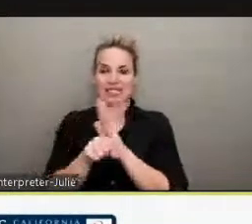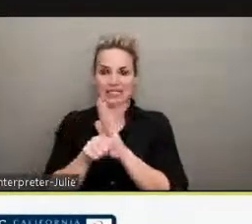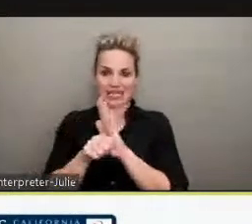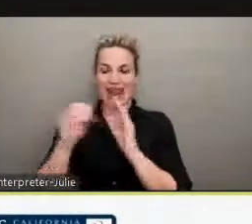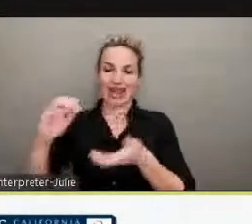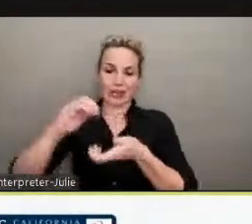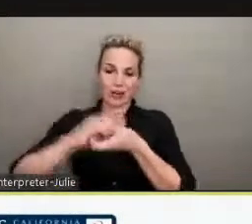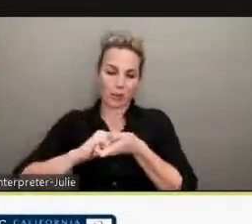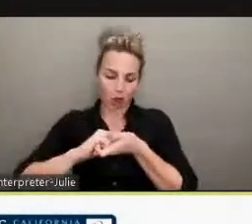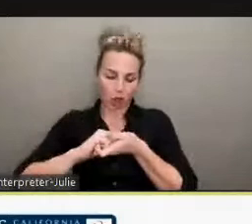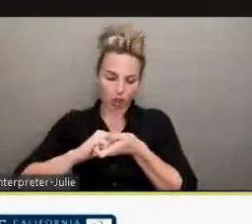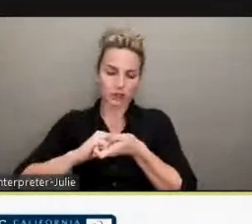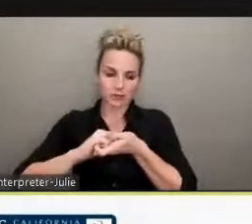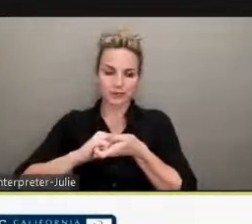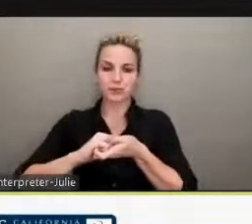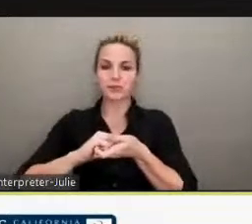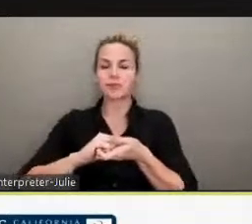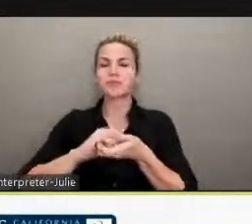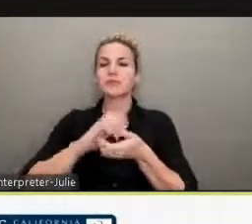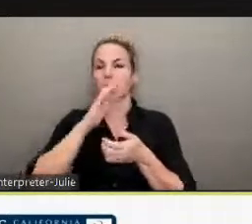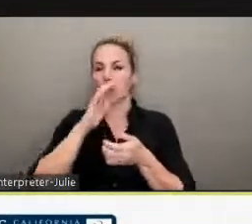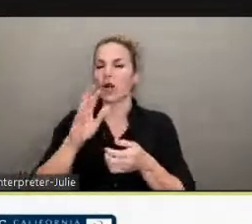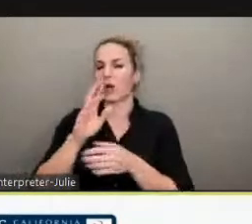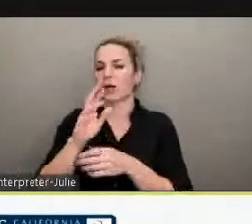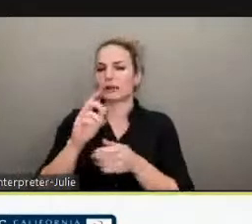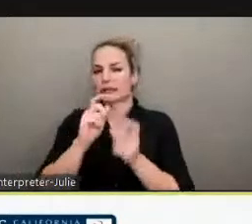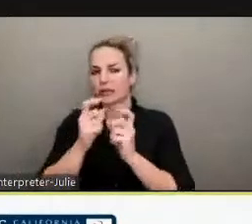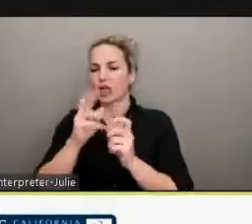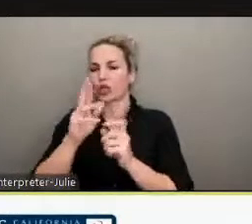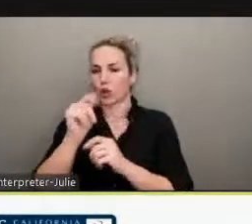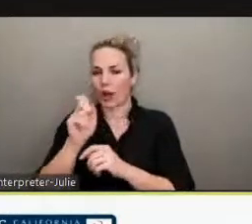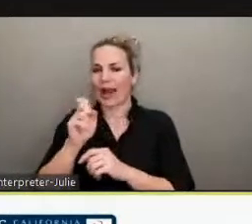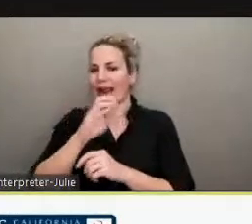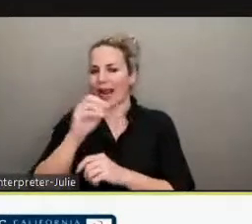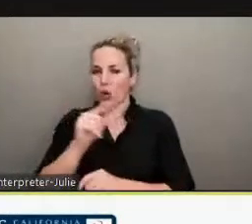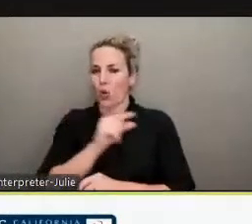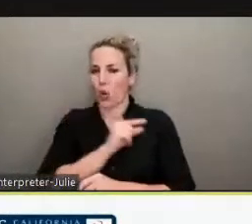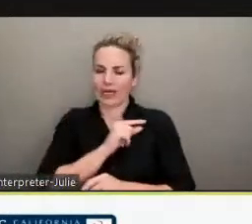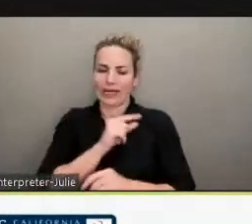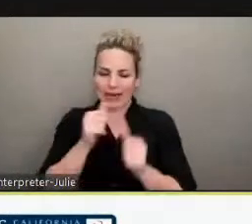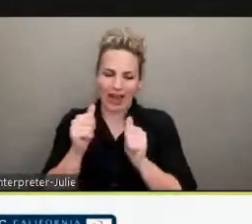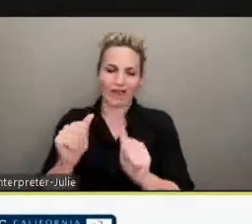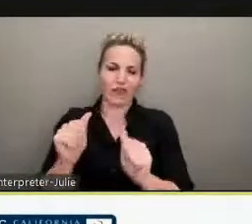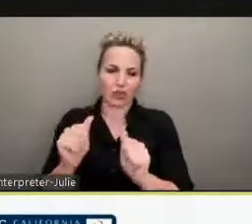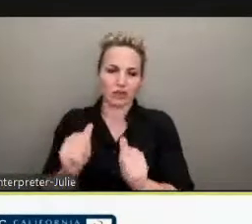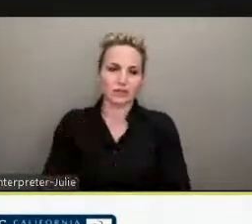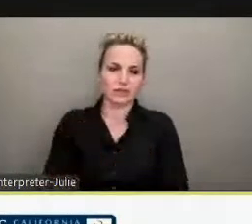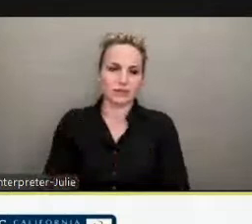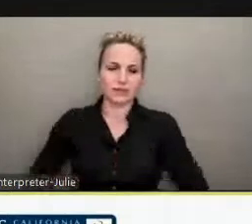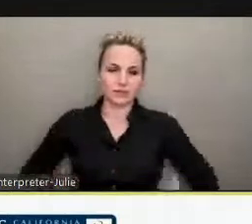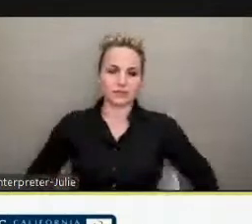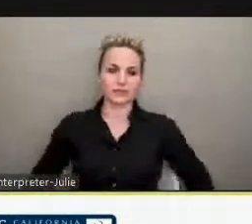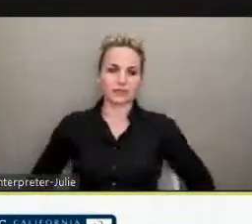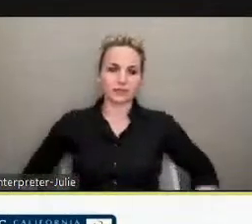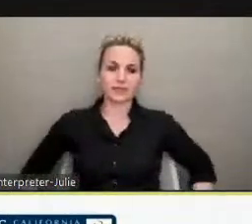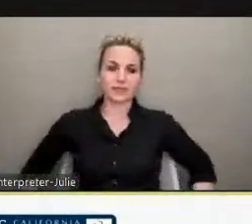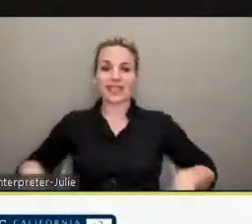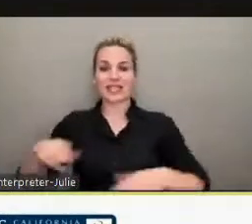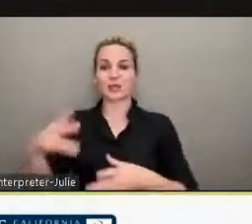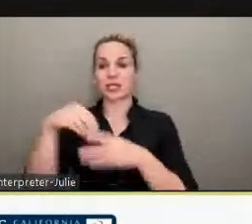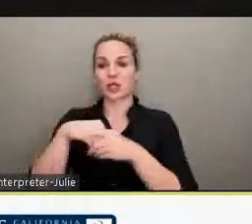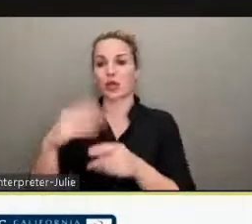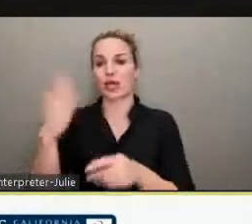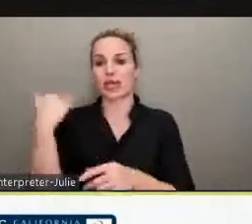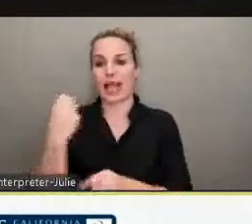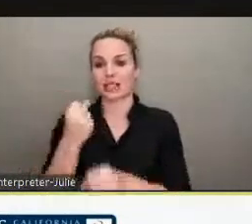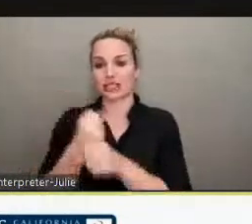partners further the rate and quality reform efforts. As you remember, this was included in last year's